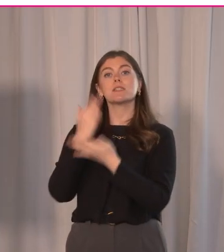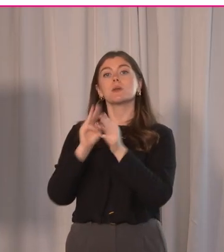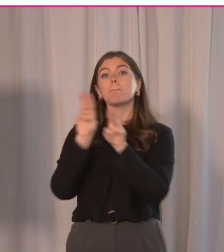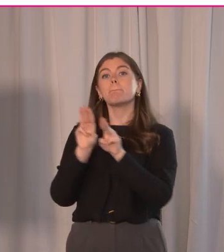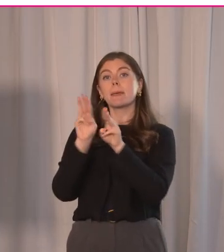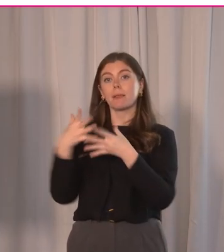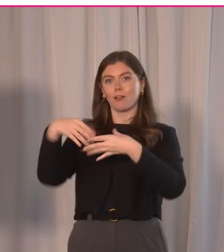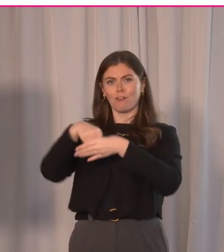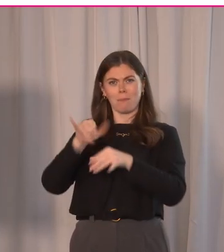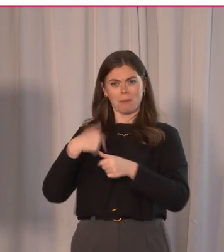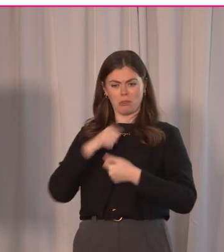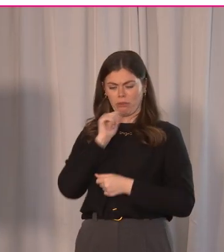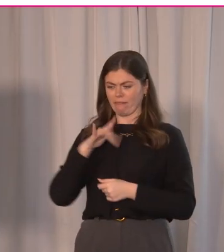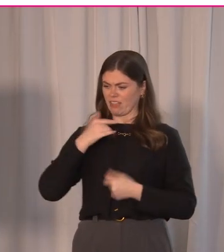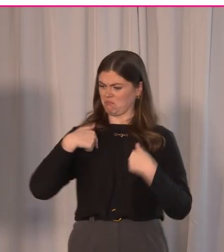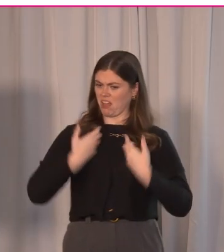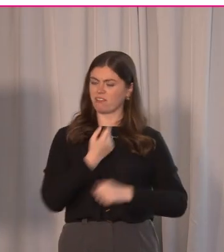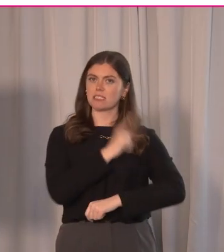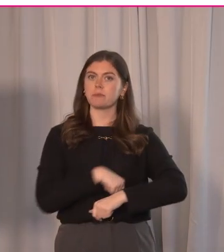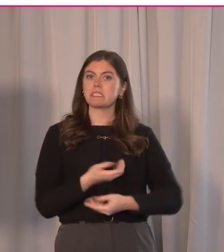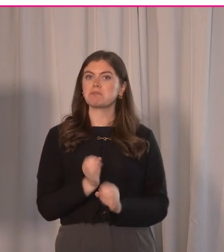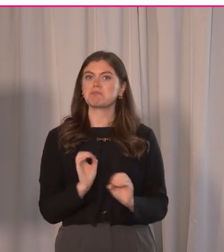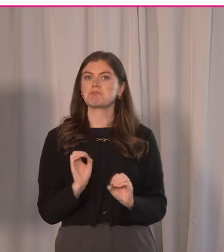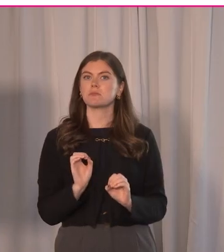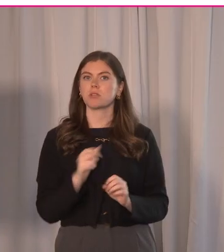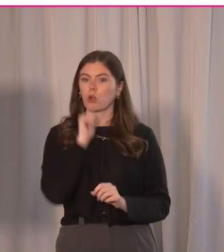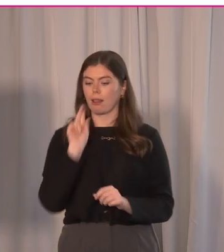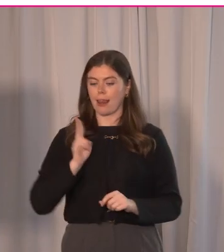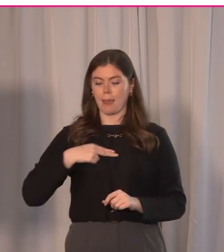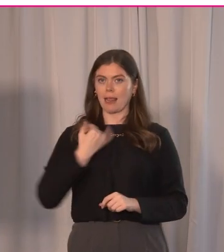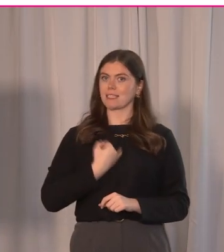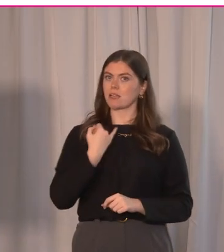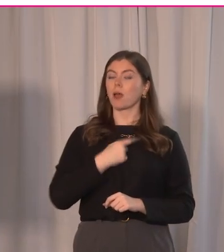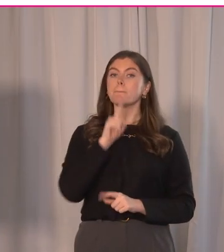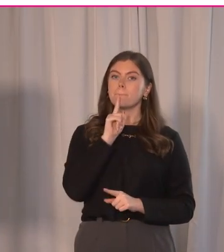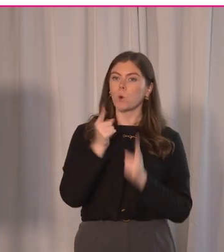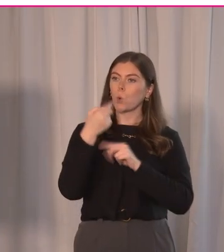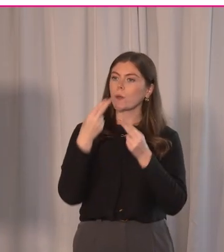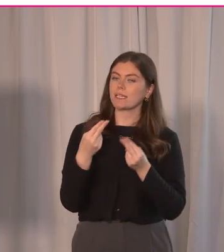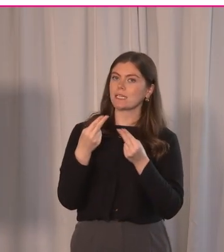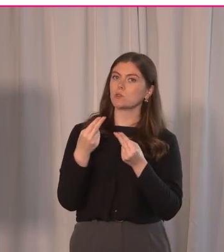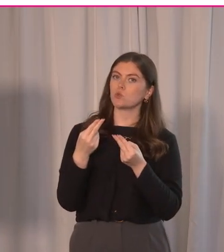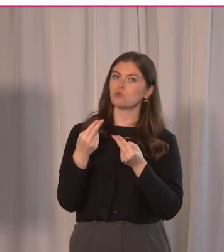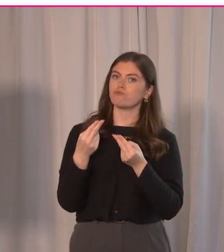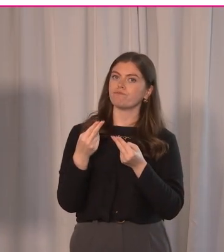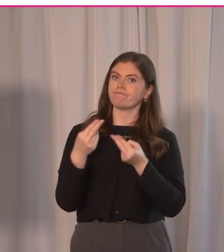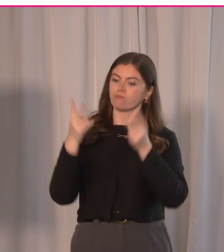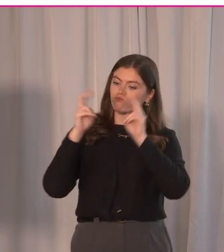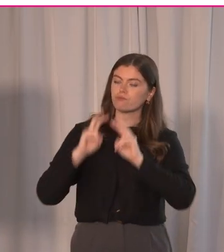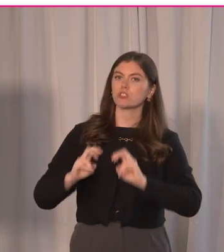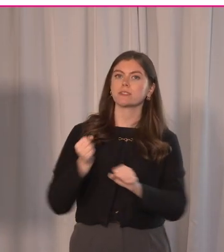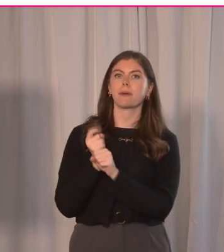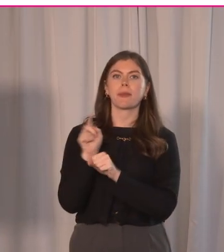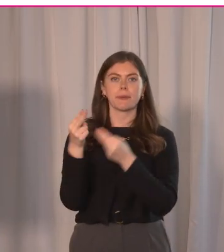consider themselves as having a disability, but we needed to do a piece of work, and